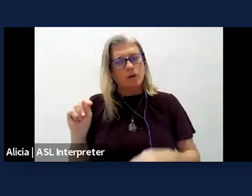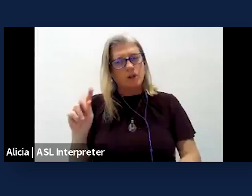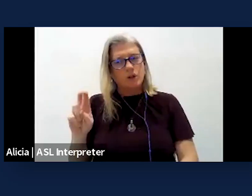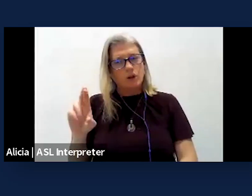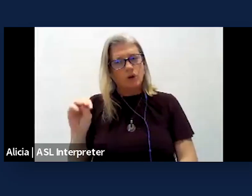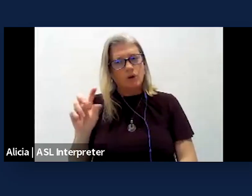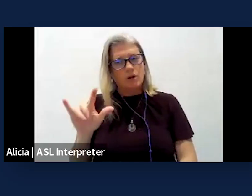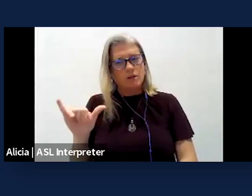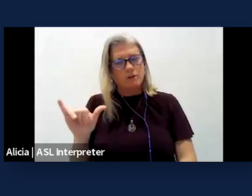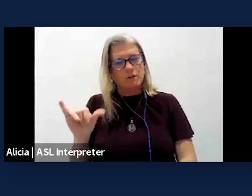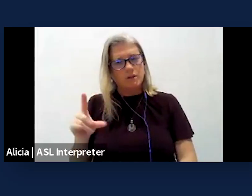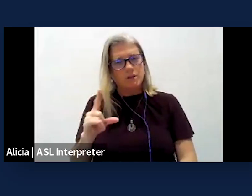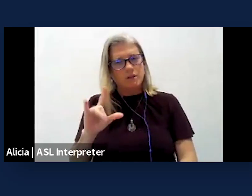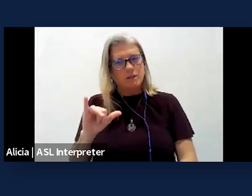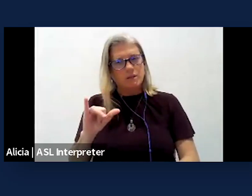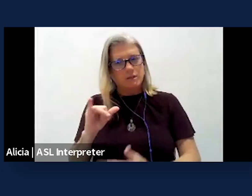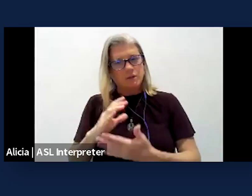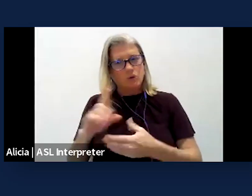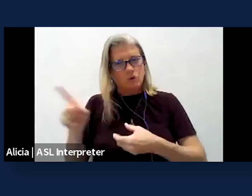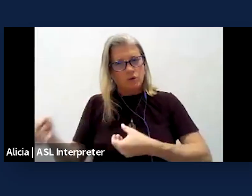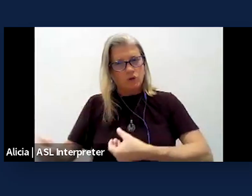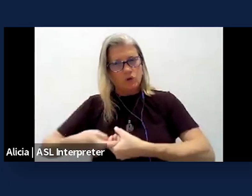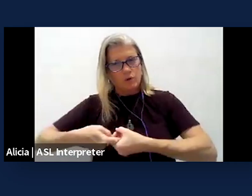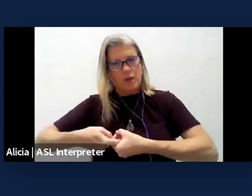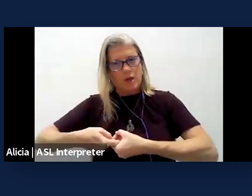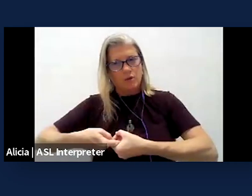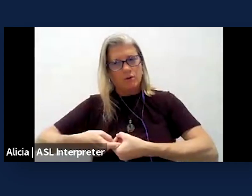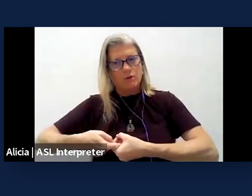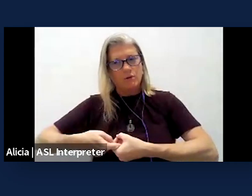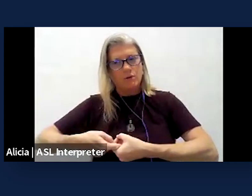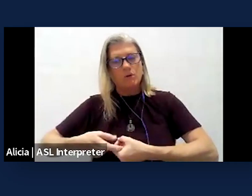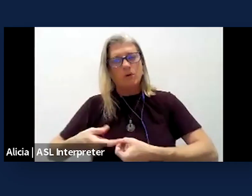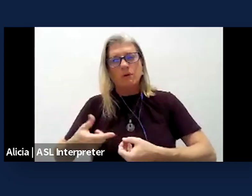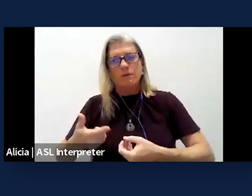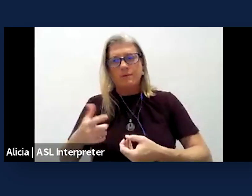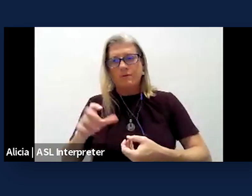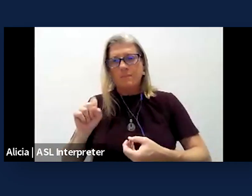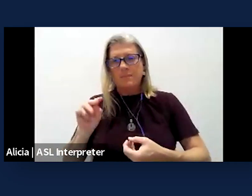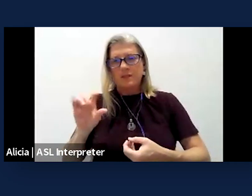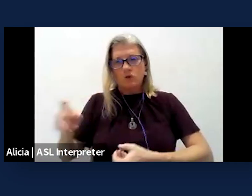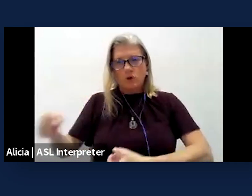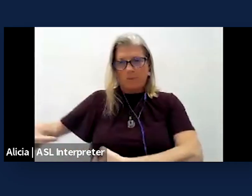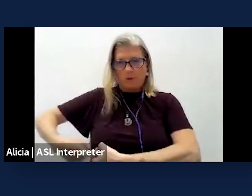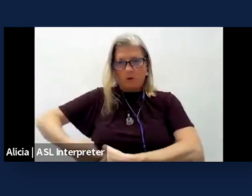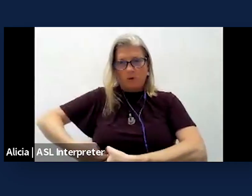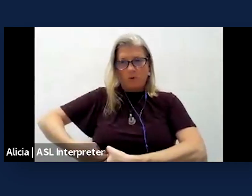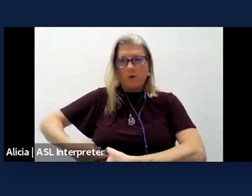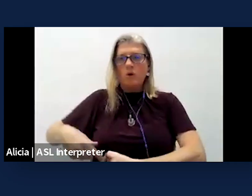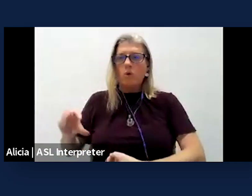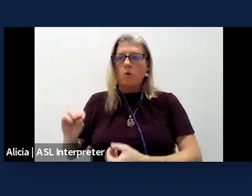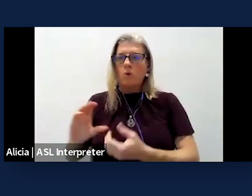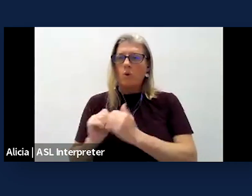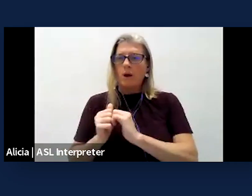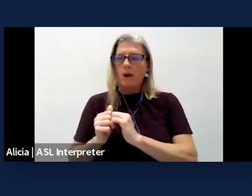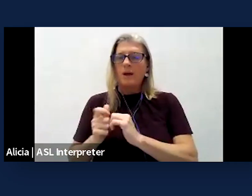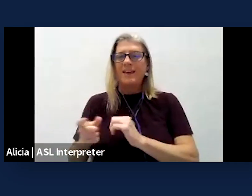that. Isn't that Yes. something where you insert the catheter through kind of a stoma? No, Yeah, it's so